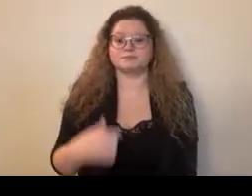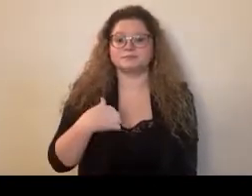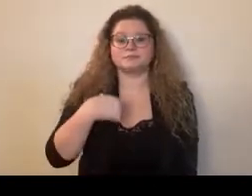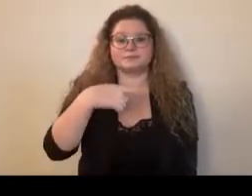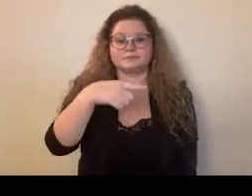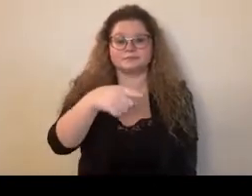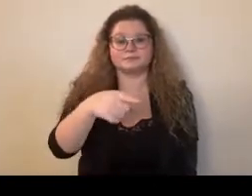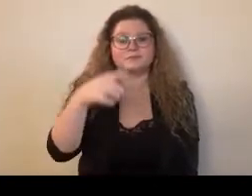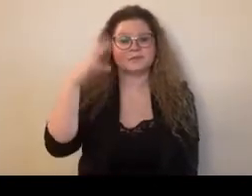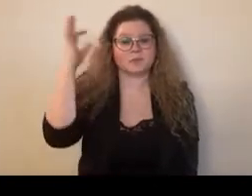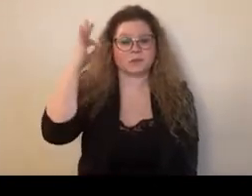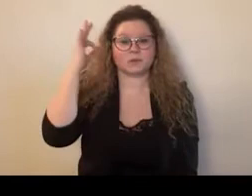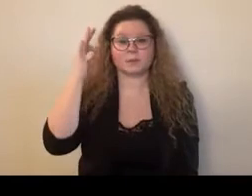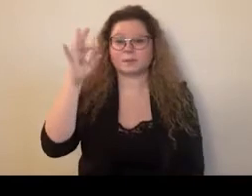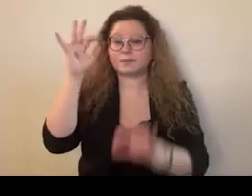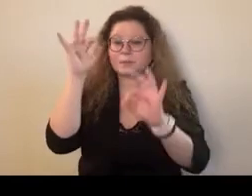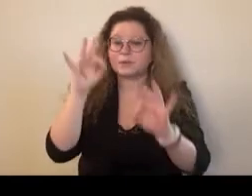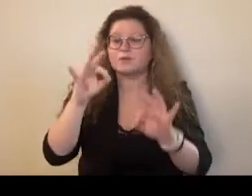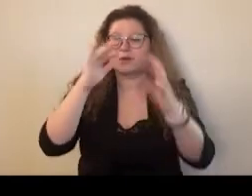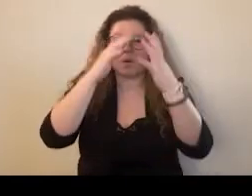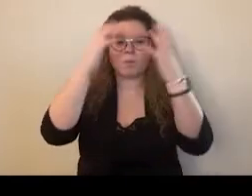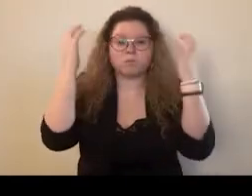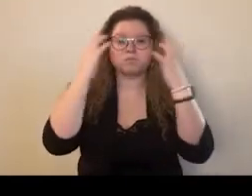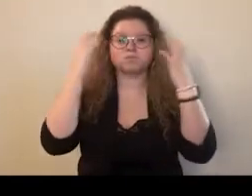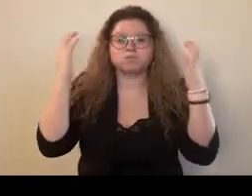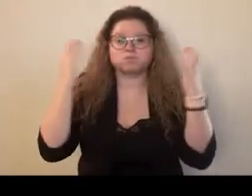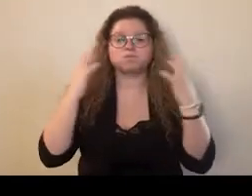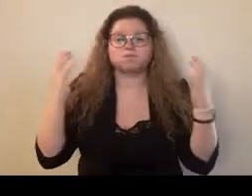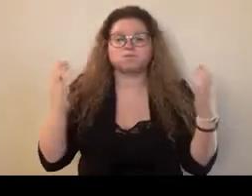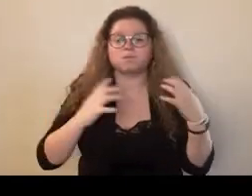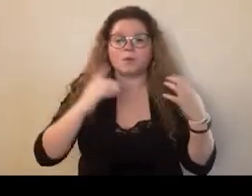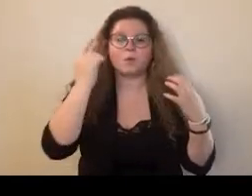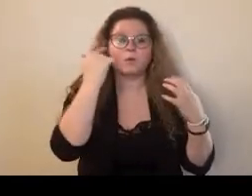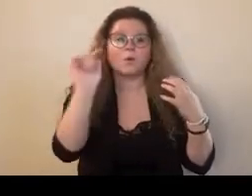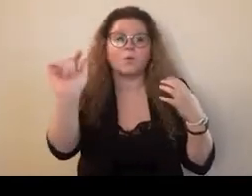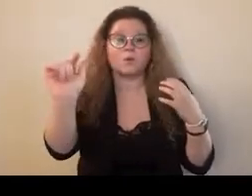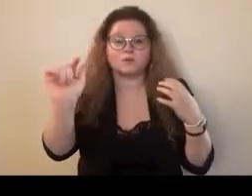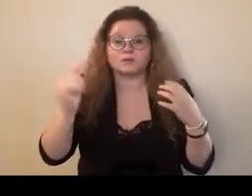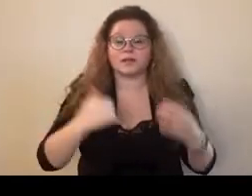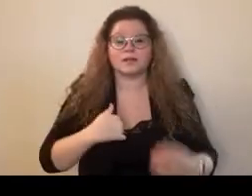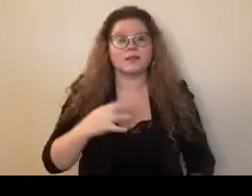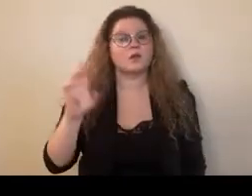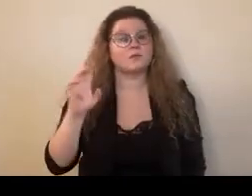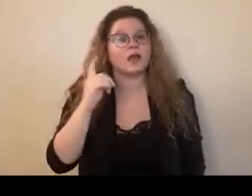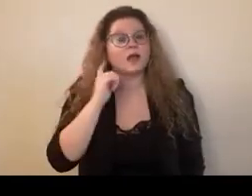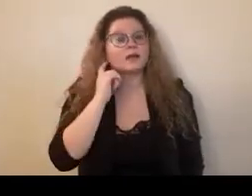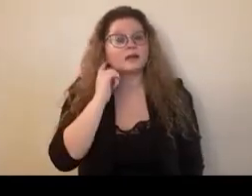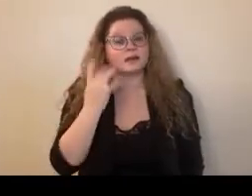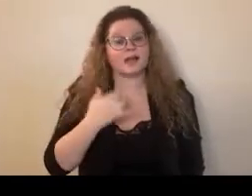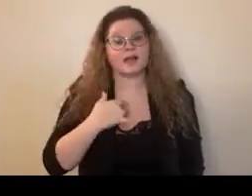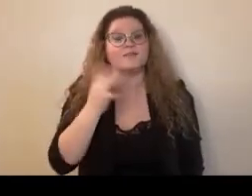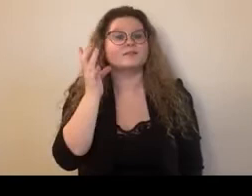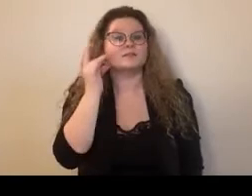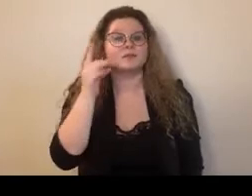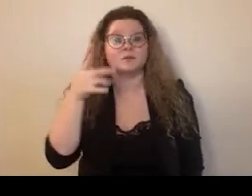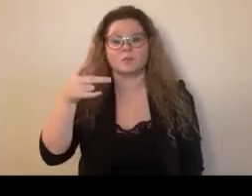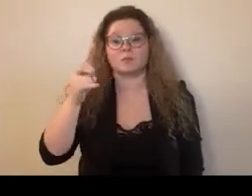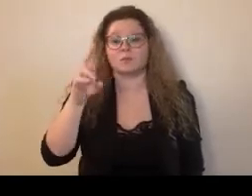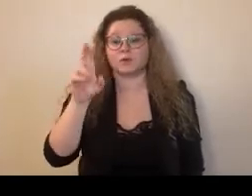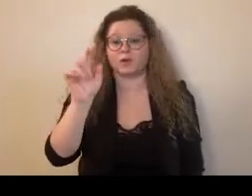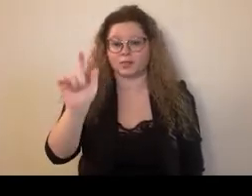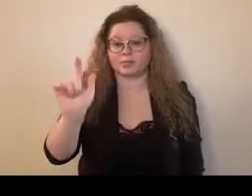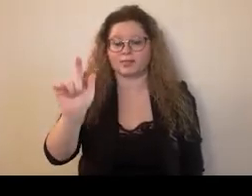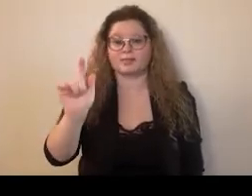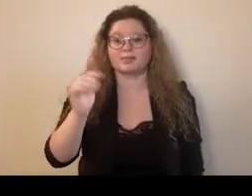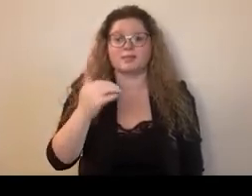and perfectly permed, and she's wearing a pearl stud in her right ear. She has blue rimmed